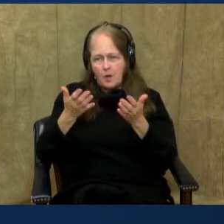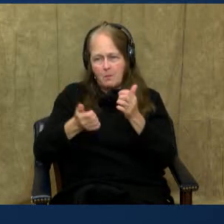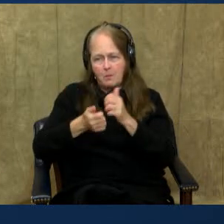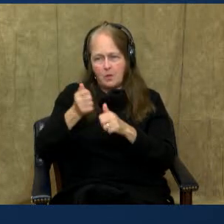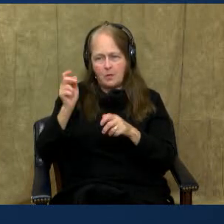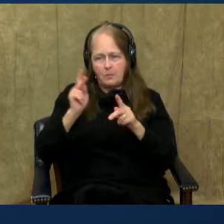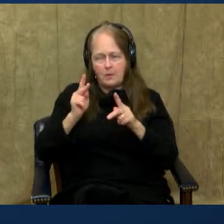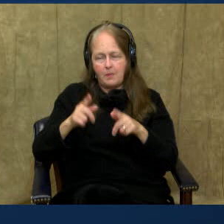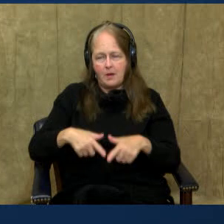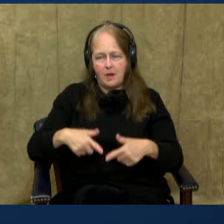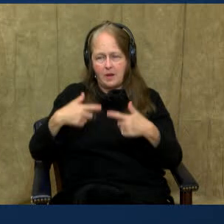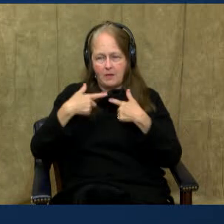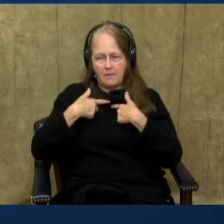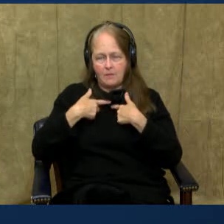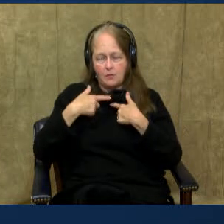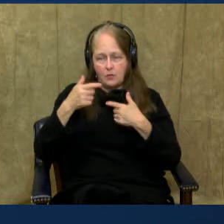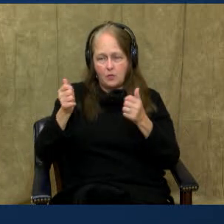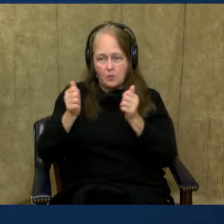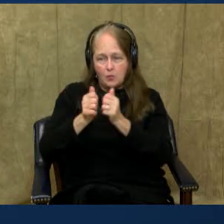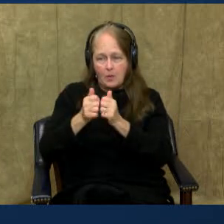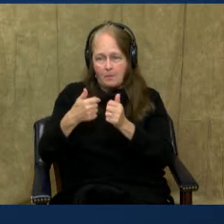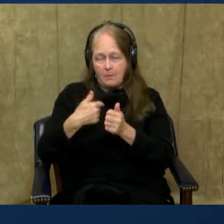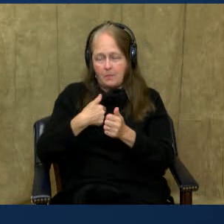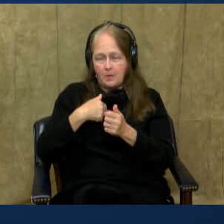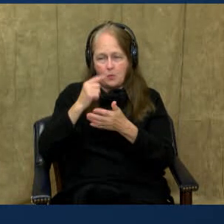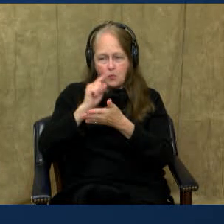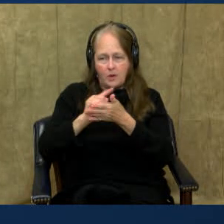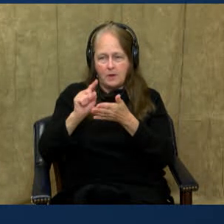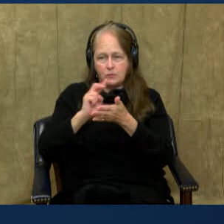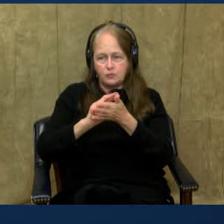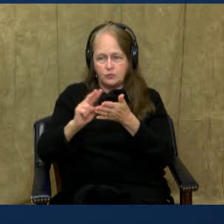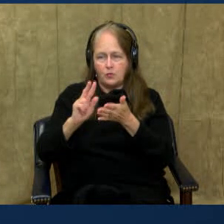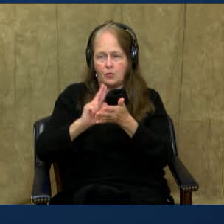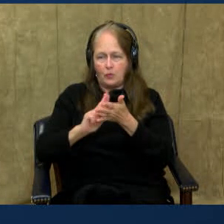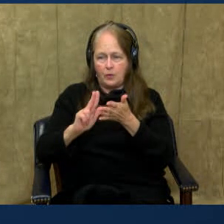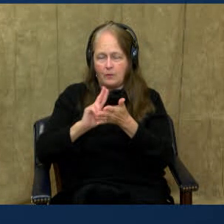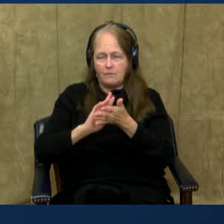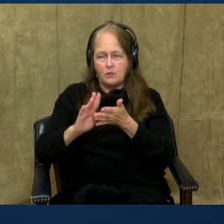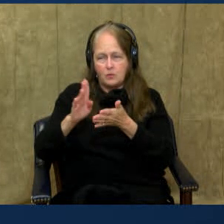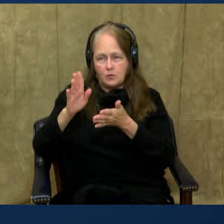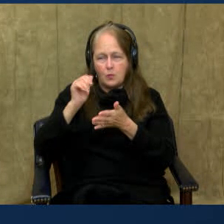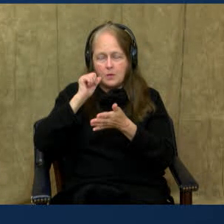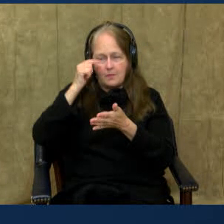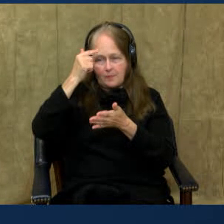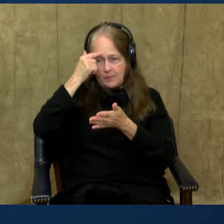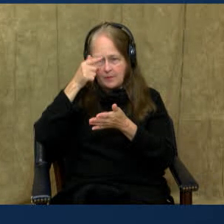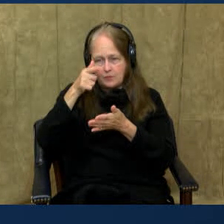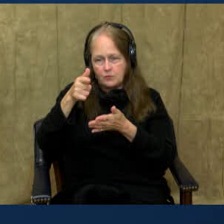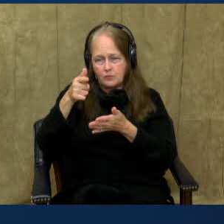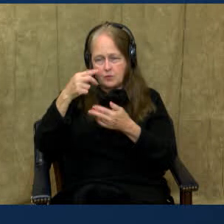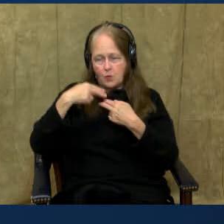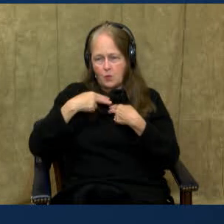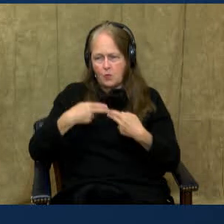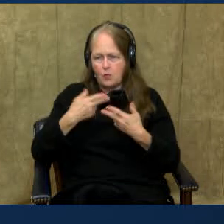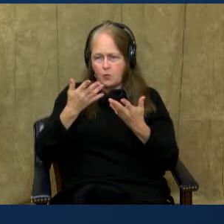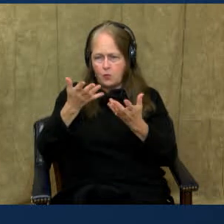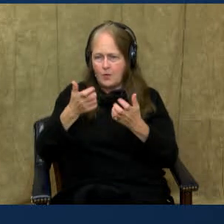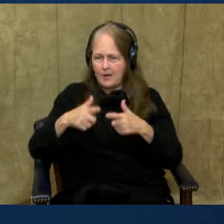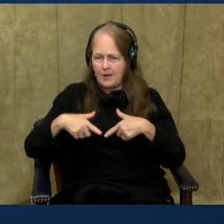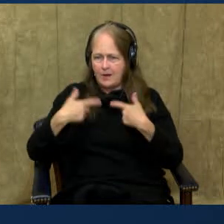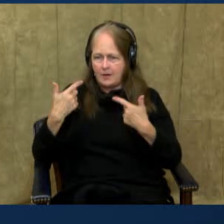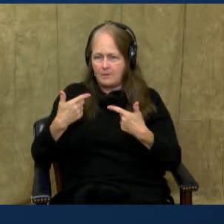live? And if you've been with me all this time, you know, and you should probably think of yourself as a human, where would you like to